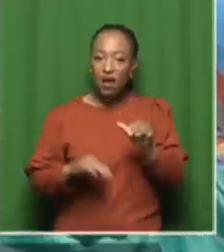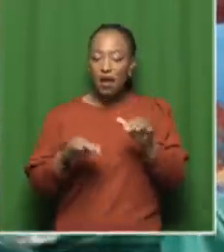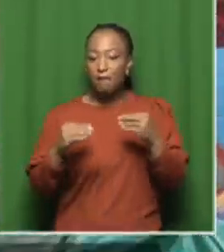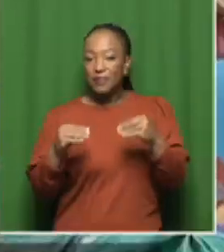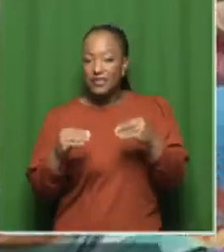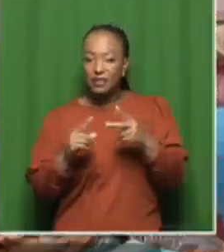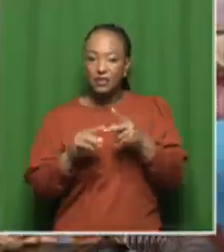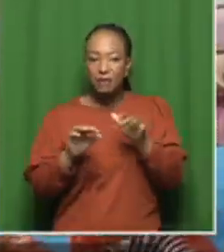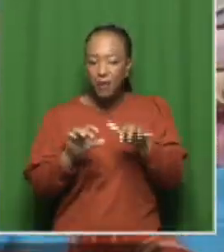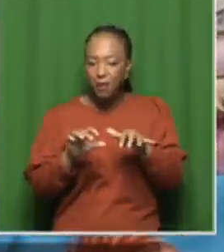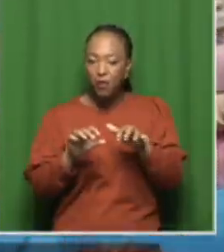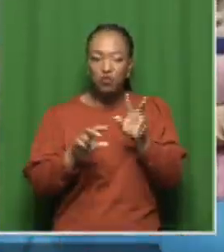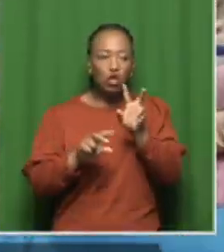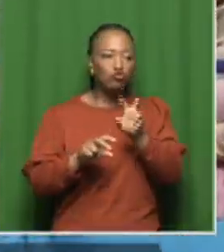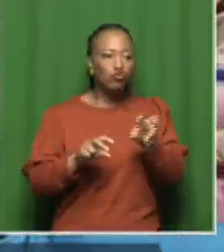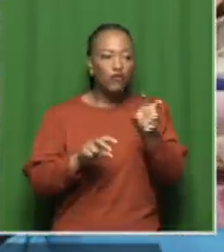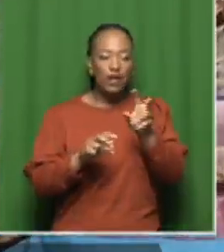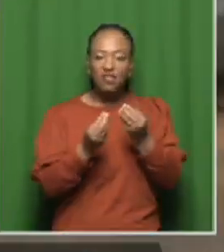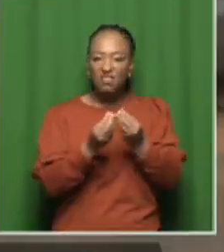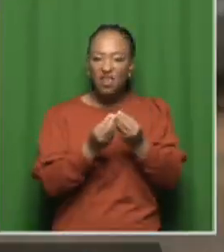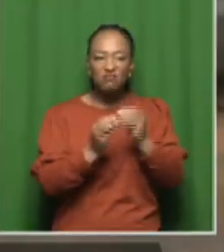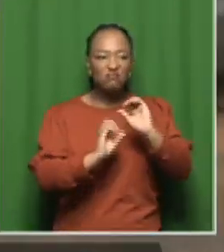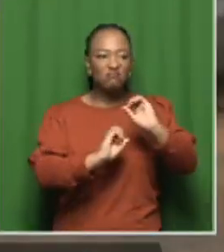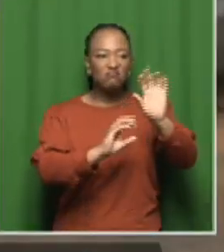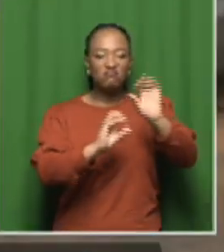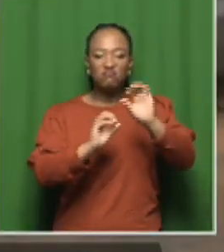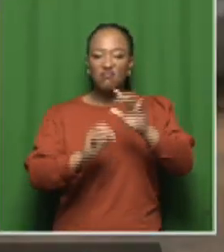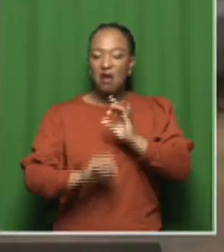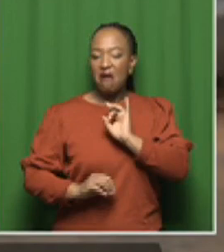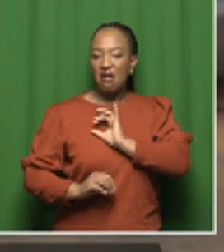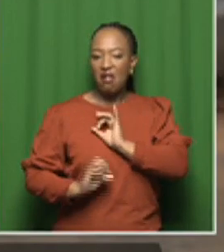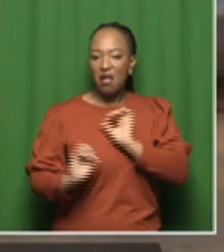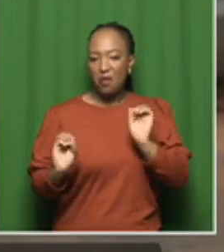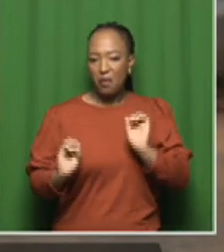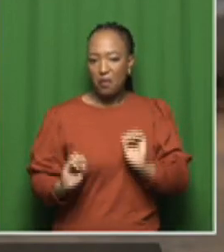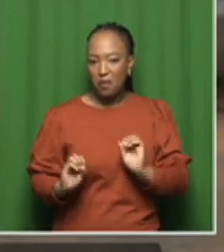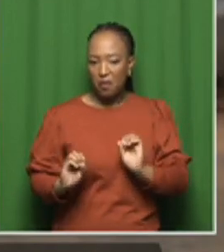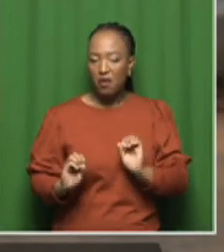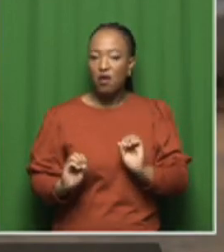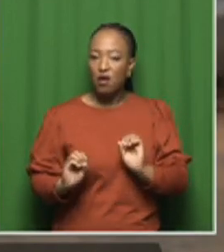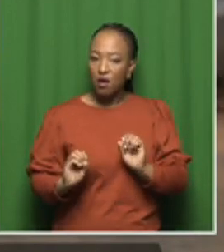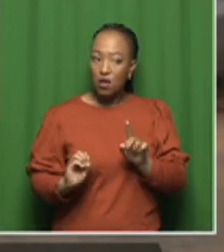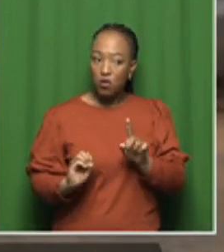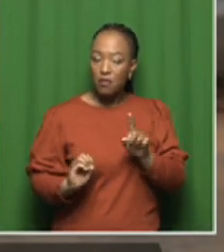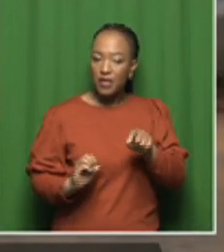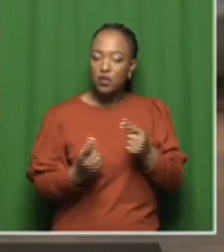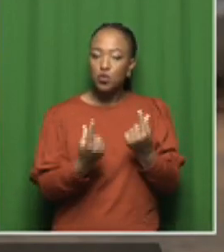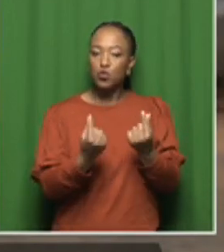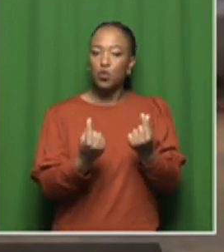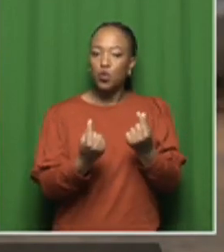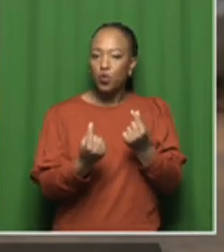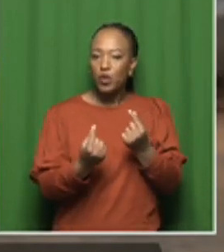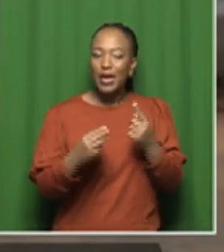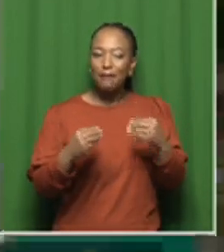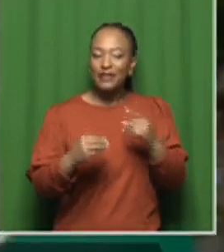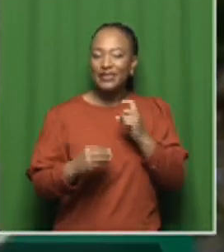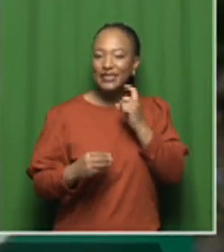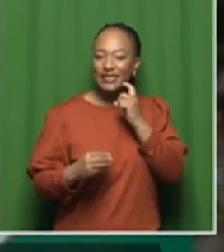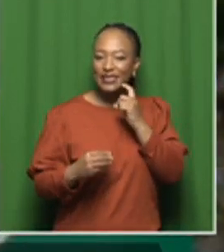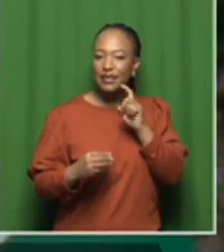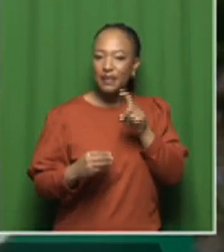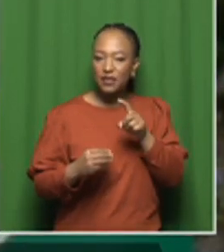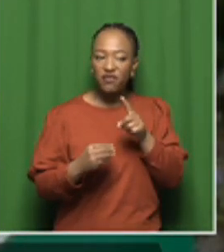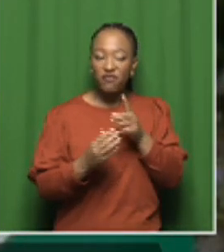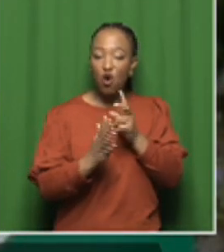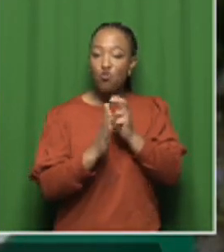freely across Africa without fear, and ultimately encouraged all states to do their bit to ensure the ease of doing business in their